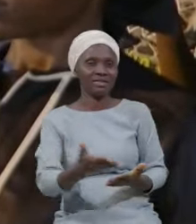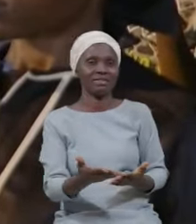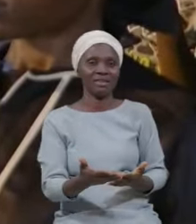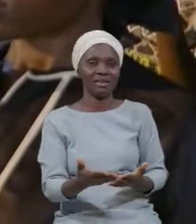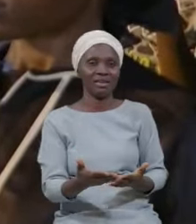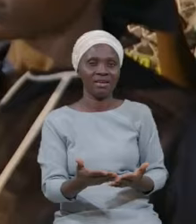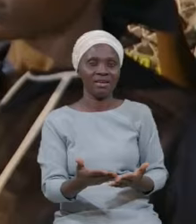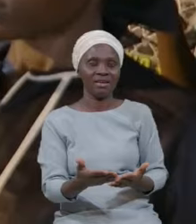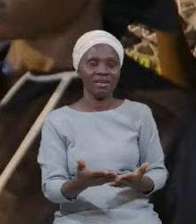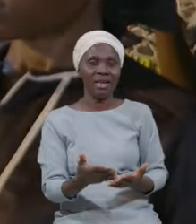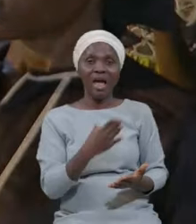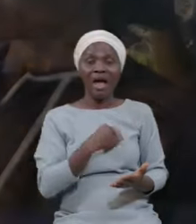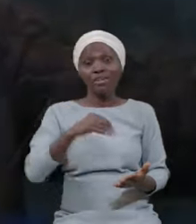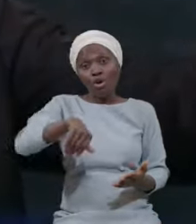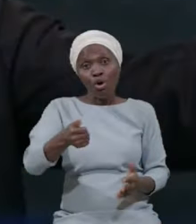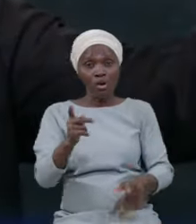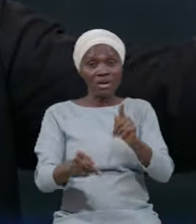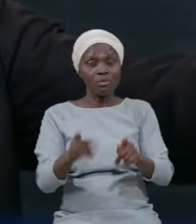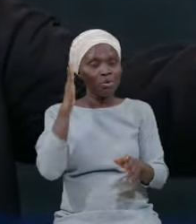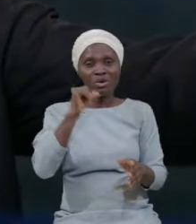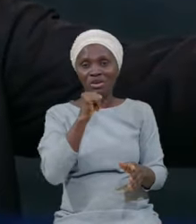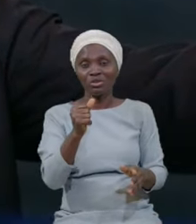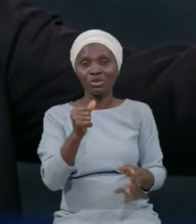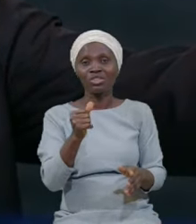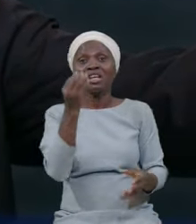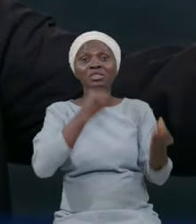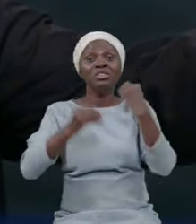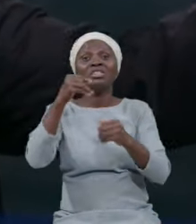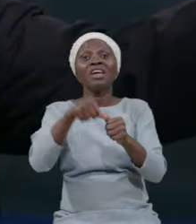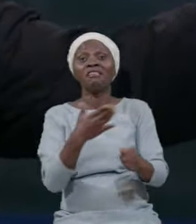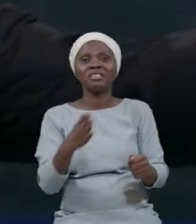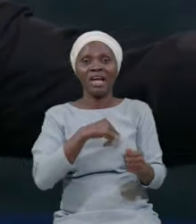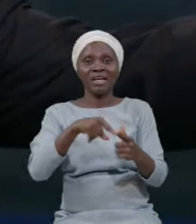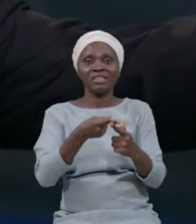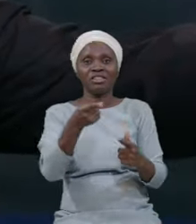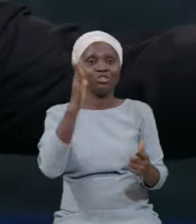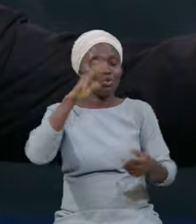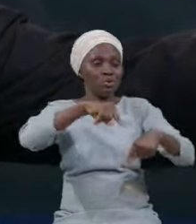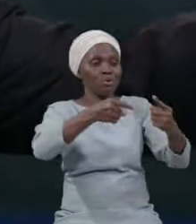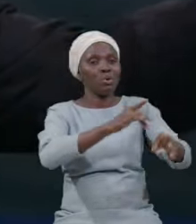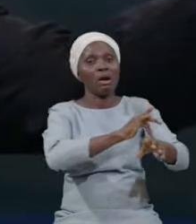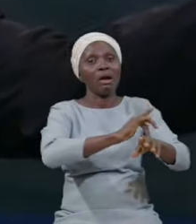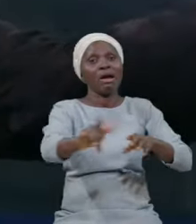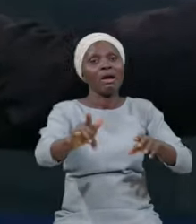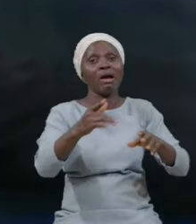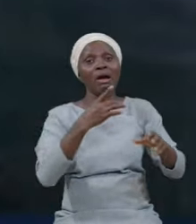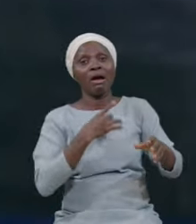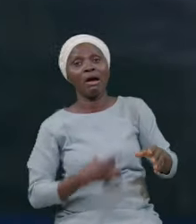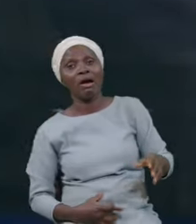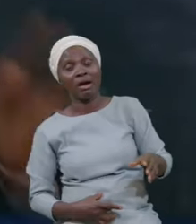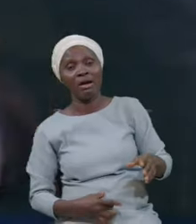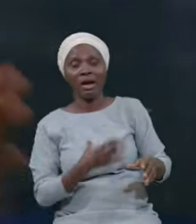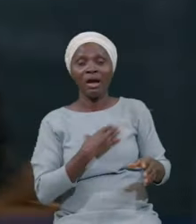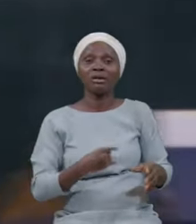eat everything, and then you go penniless, you go hungry, you go thirsty,